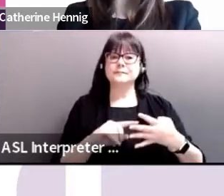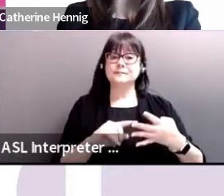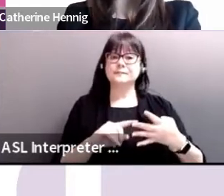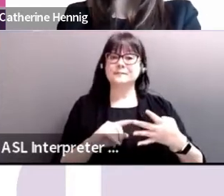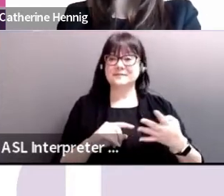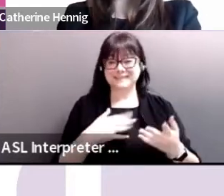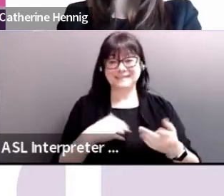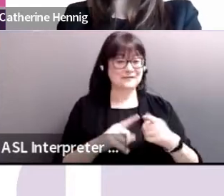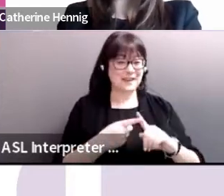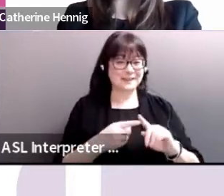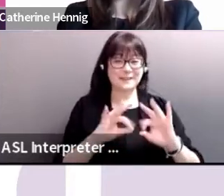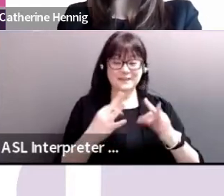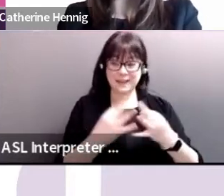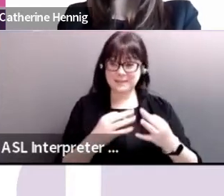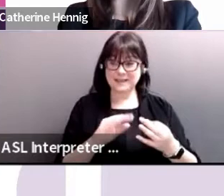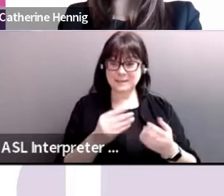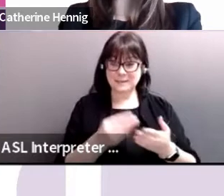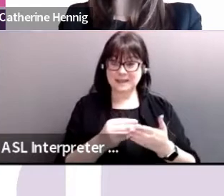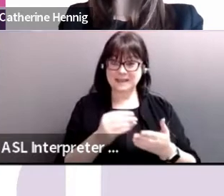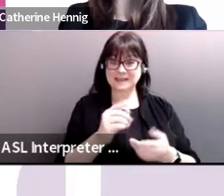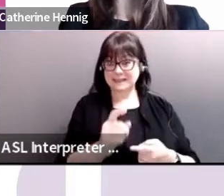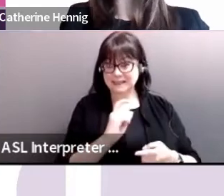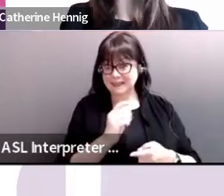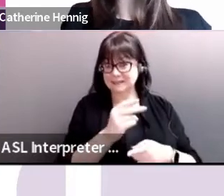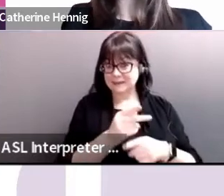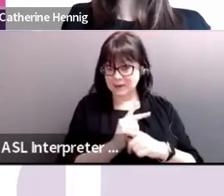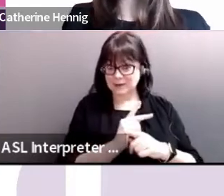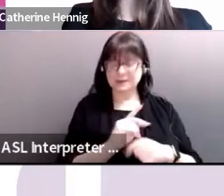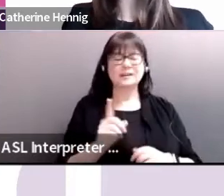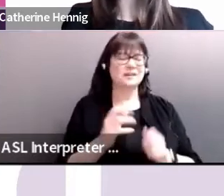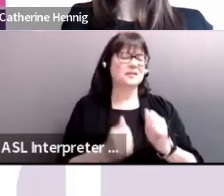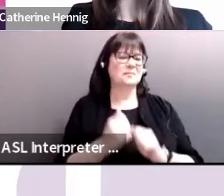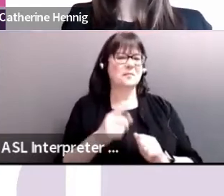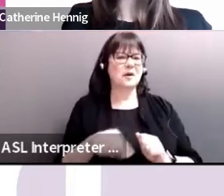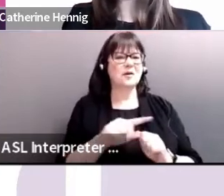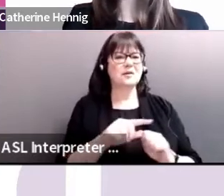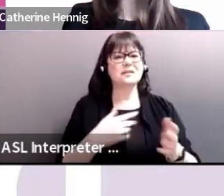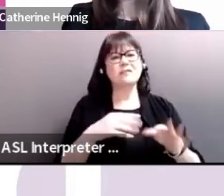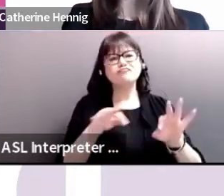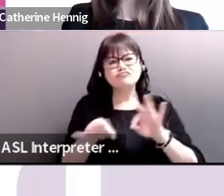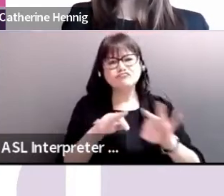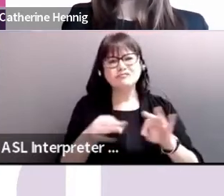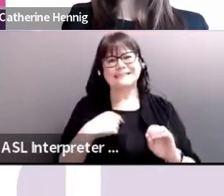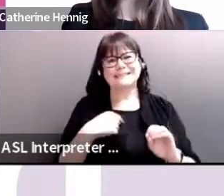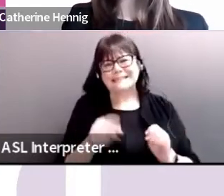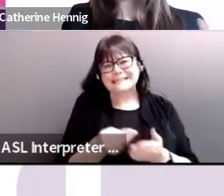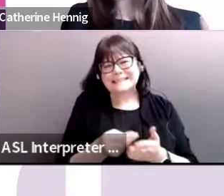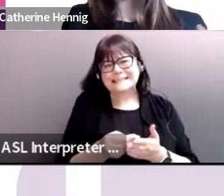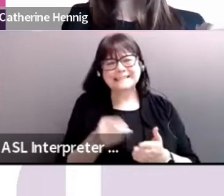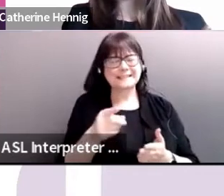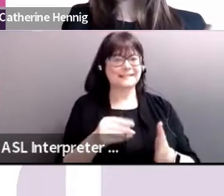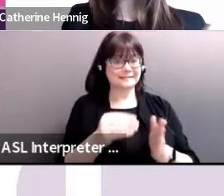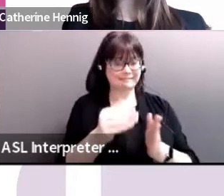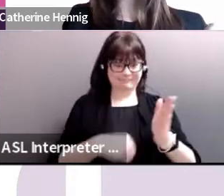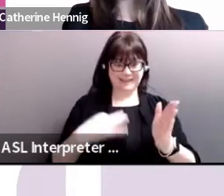be an easier way to obtain funding, as friends and family will usually take your word at face value and not require you to fill out any application because